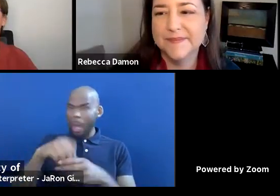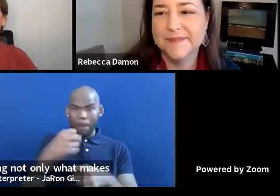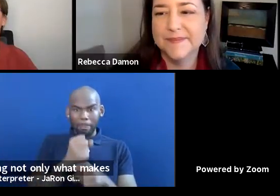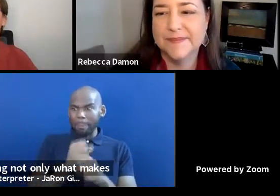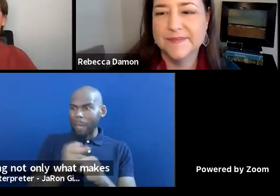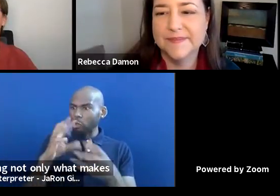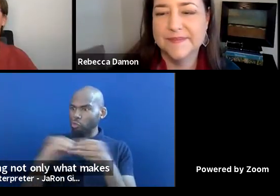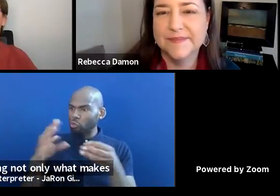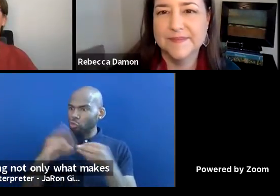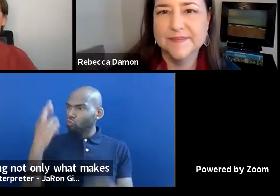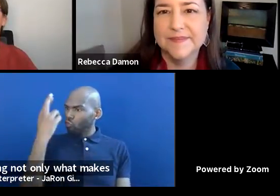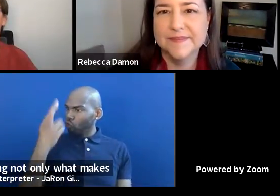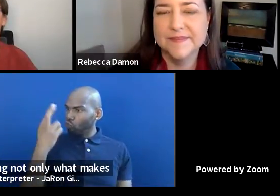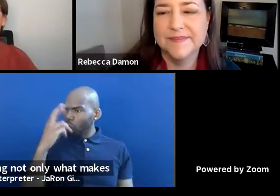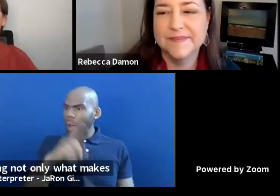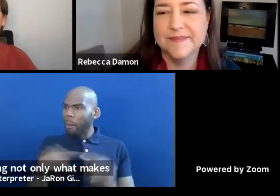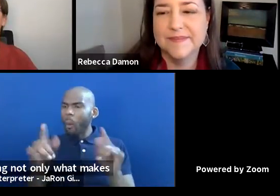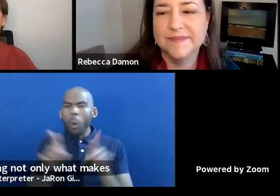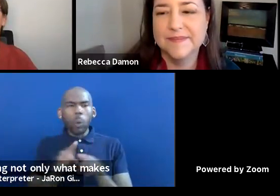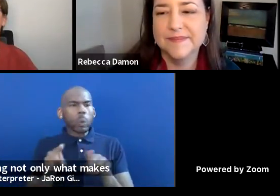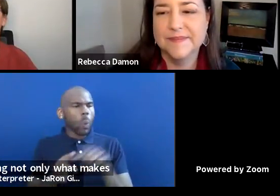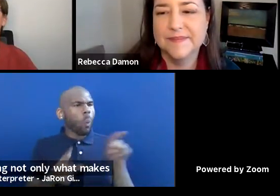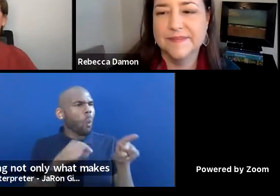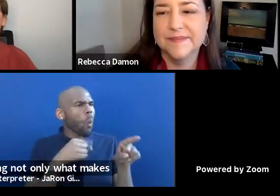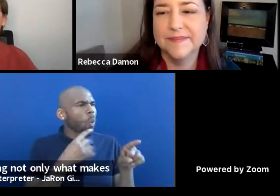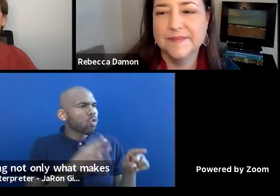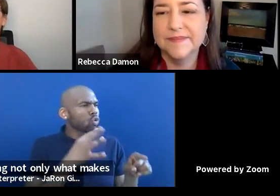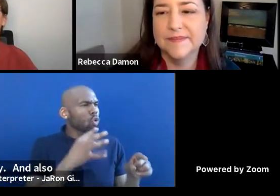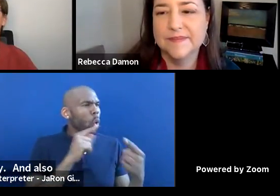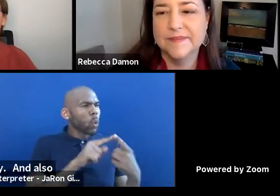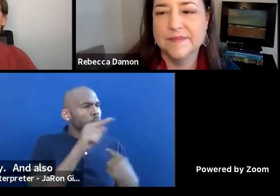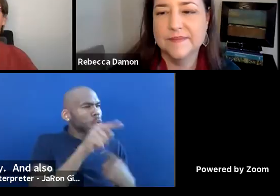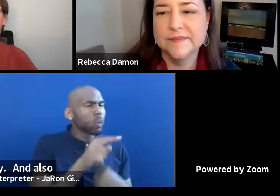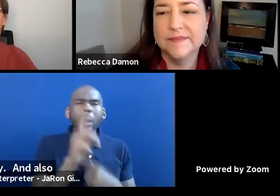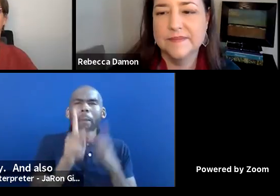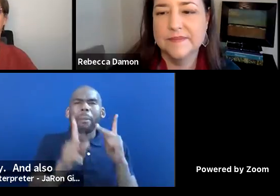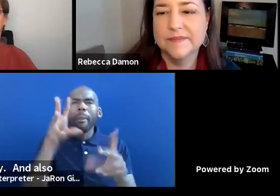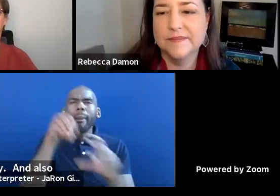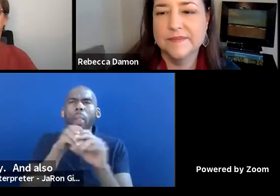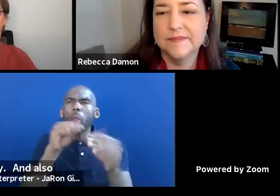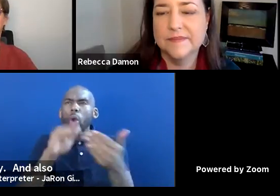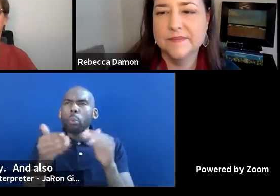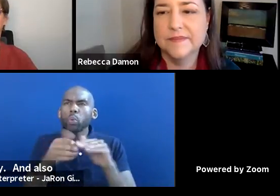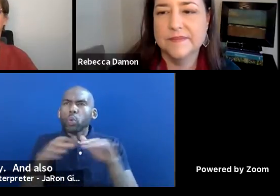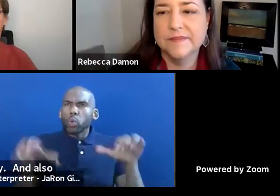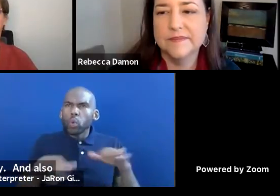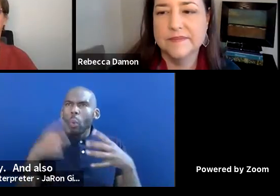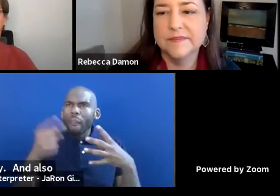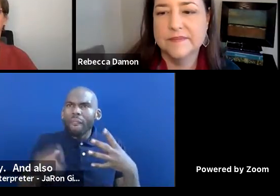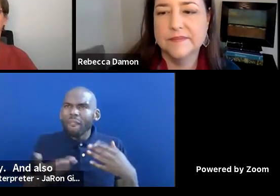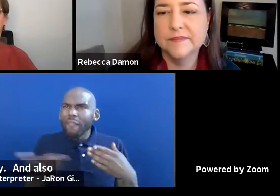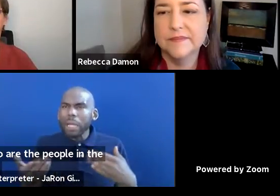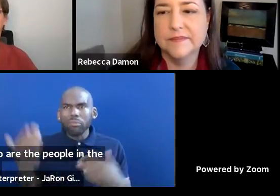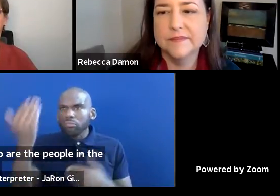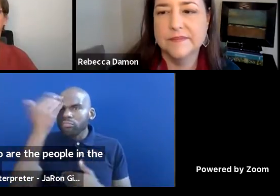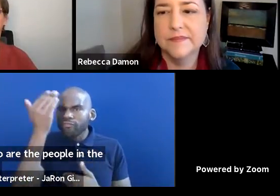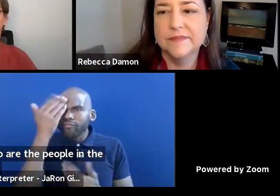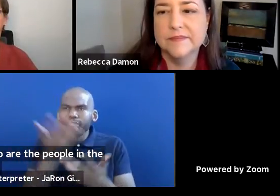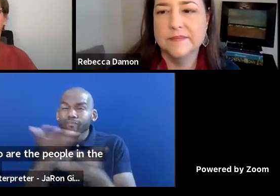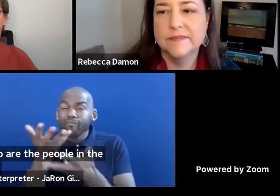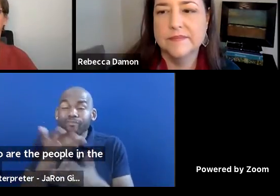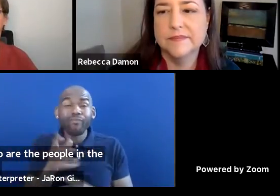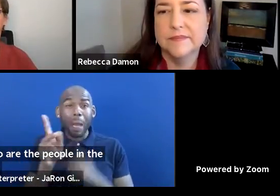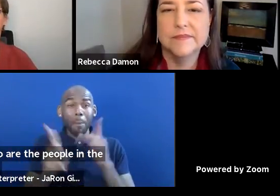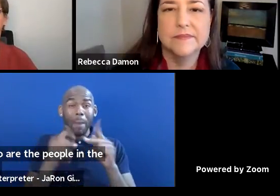people talking to, and who are the people in the community who are making news. Even now in college, I think that's what people should